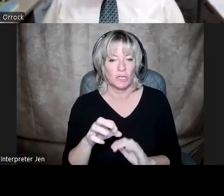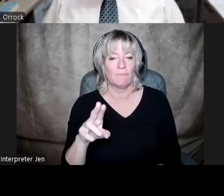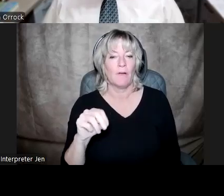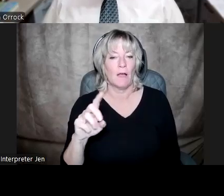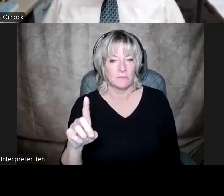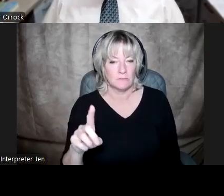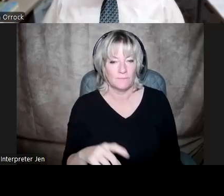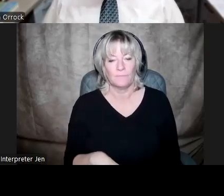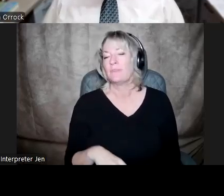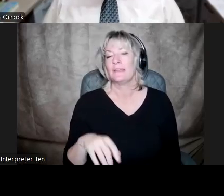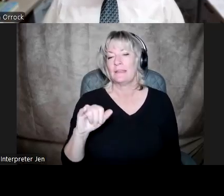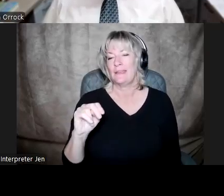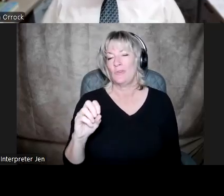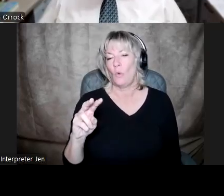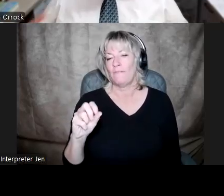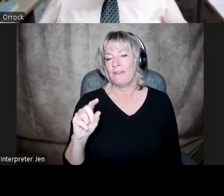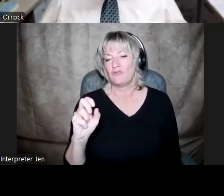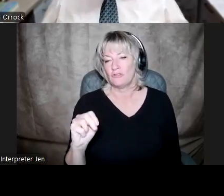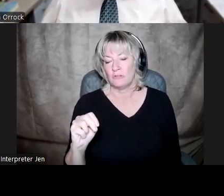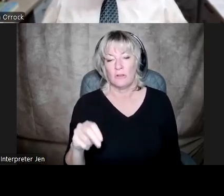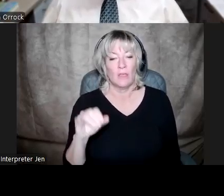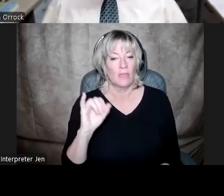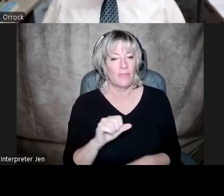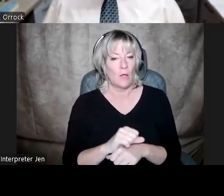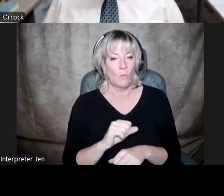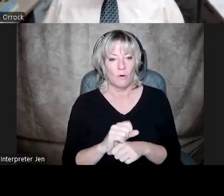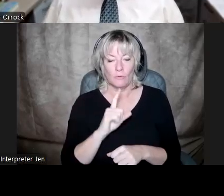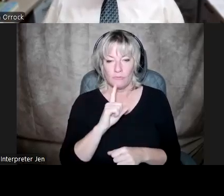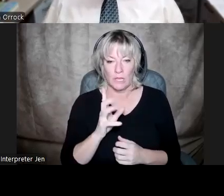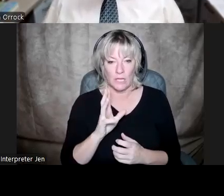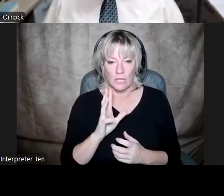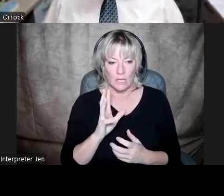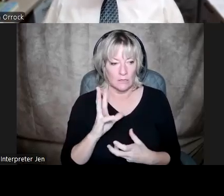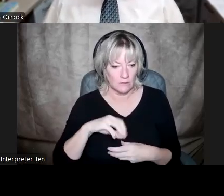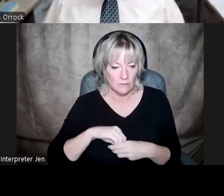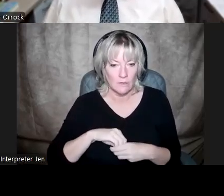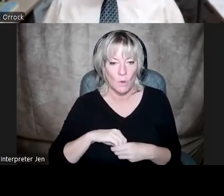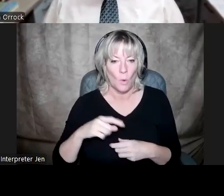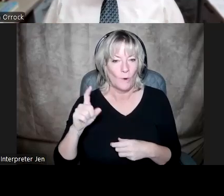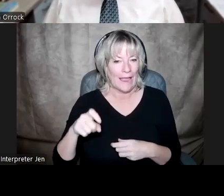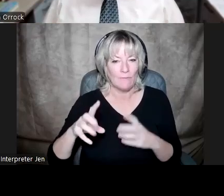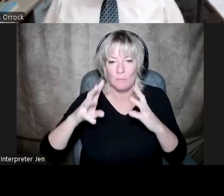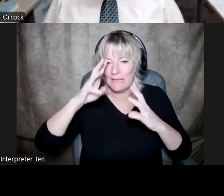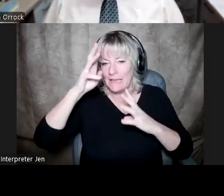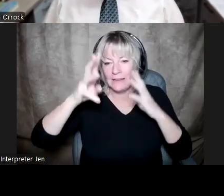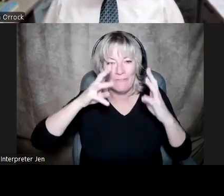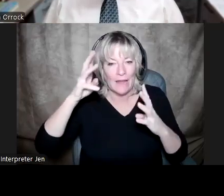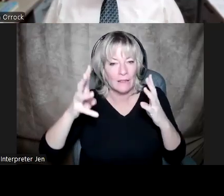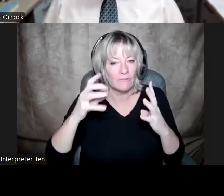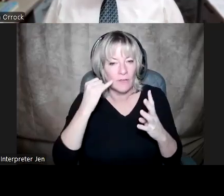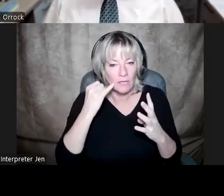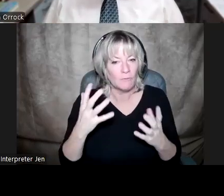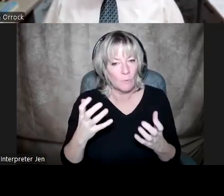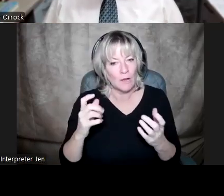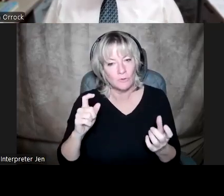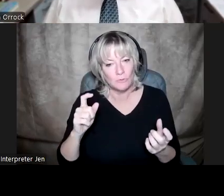I think in doing that work, it kind of gets into our blood here that we need to be innovative if we're going to do things